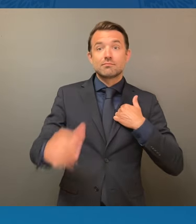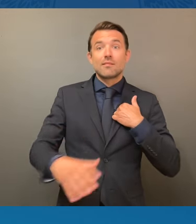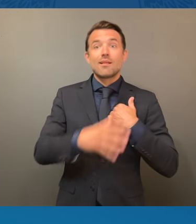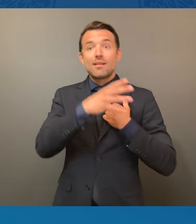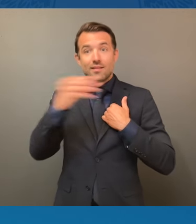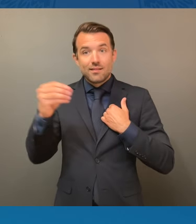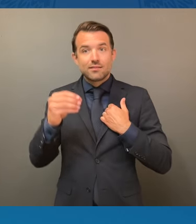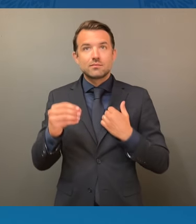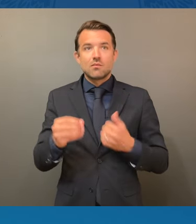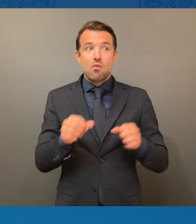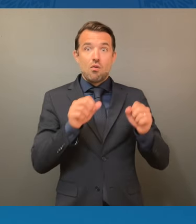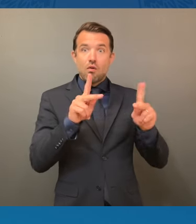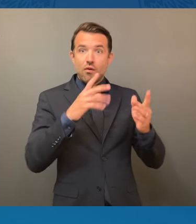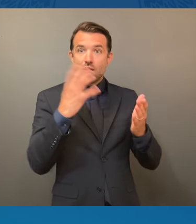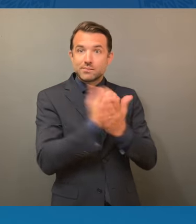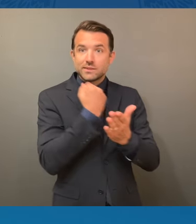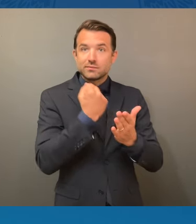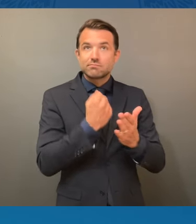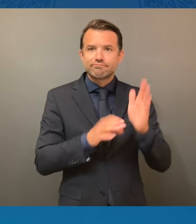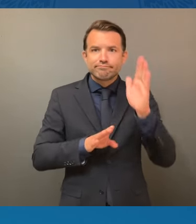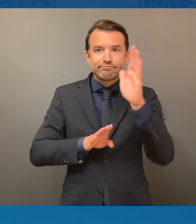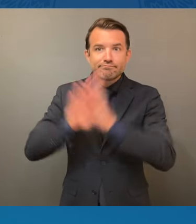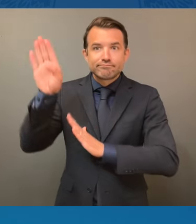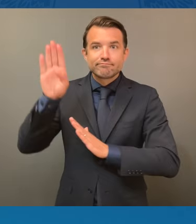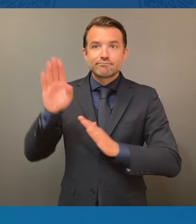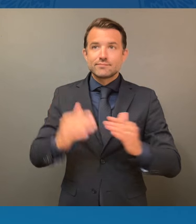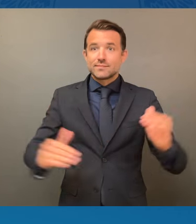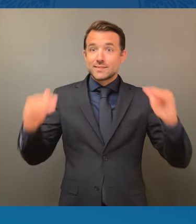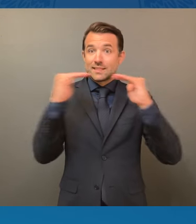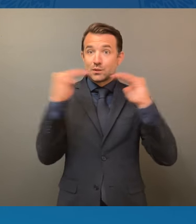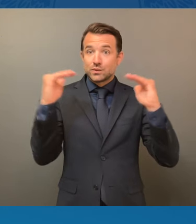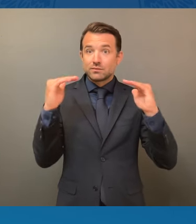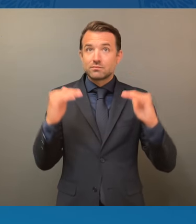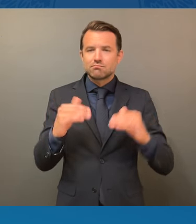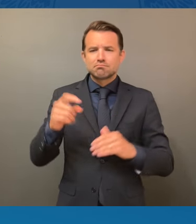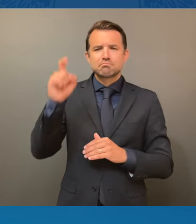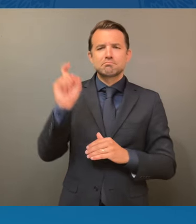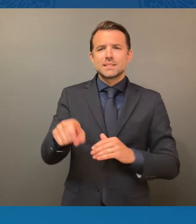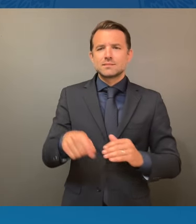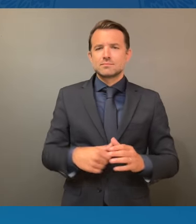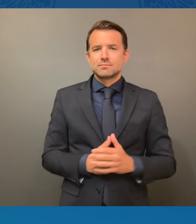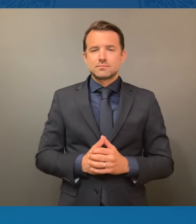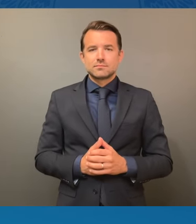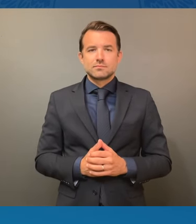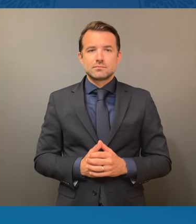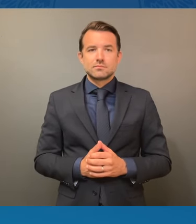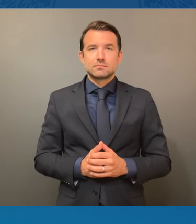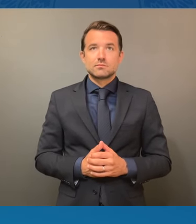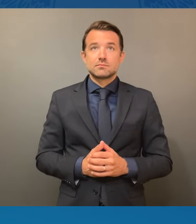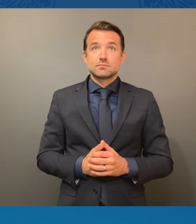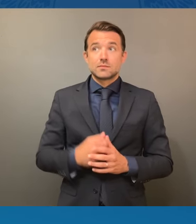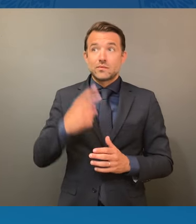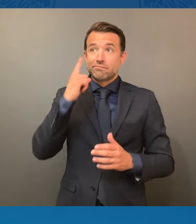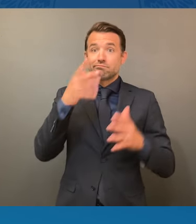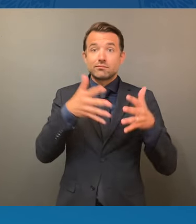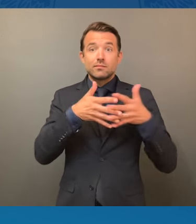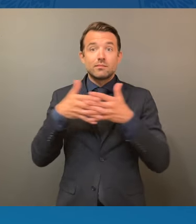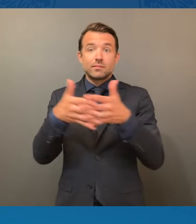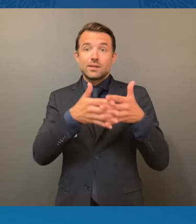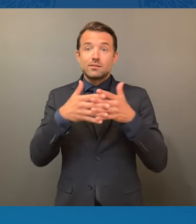potential. I believe to move our nation forward, we must fight to make sure all